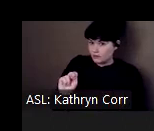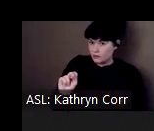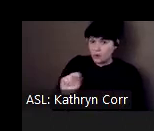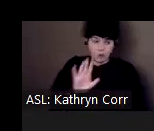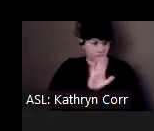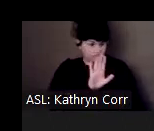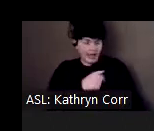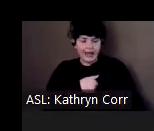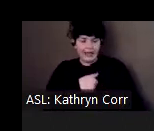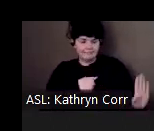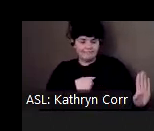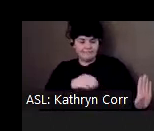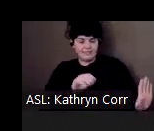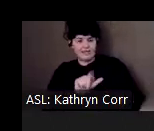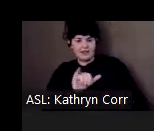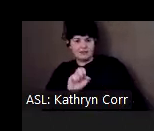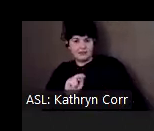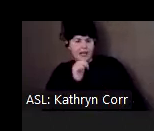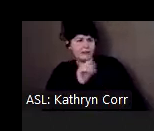I'm not sure who's keeping time.